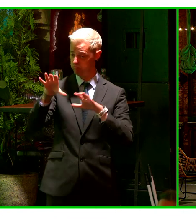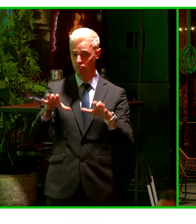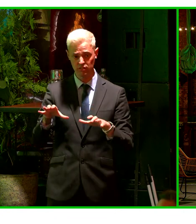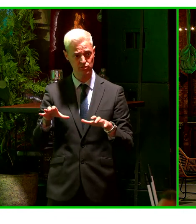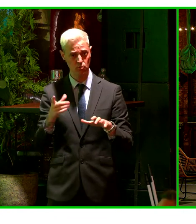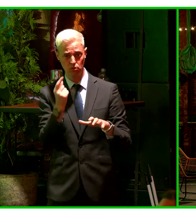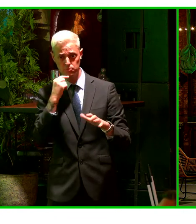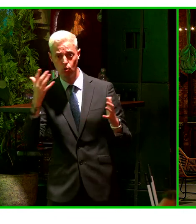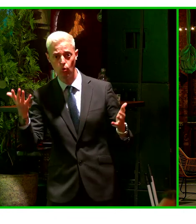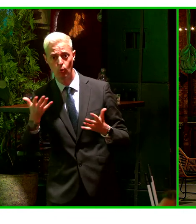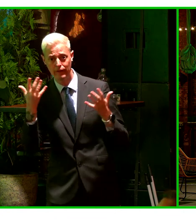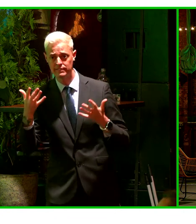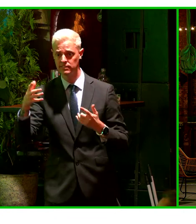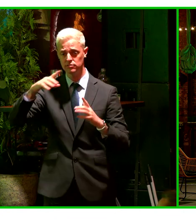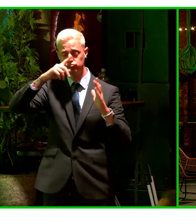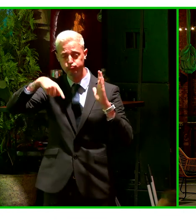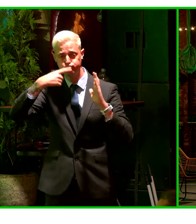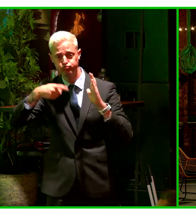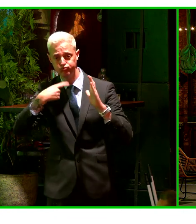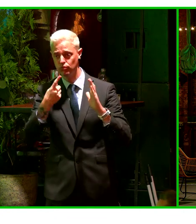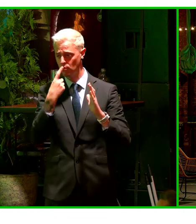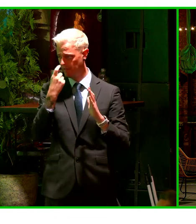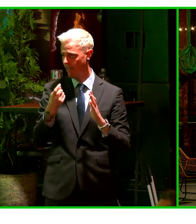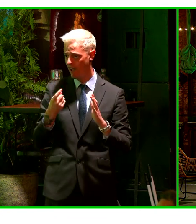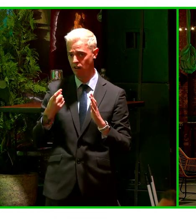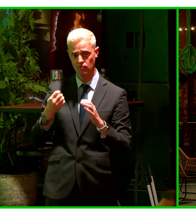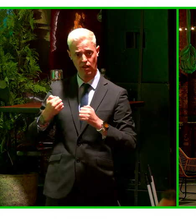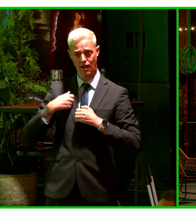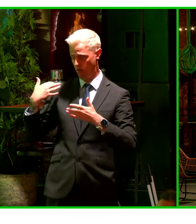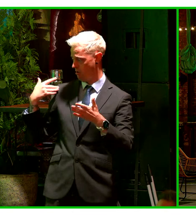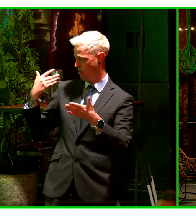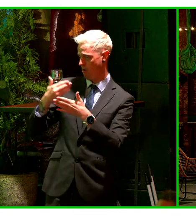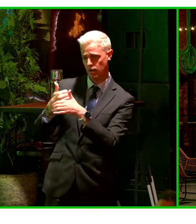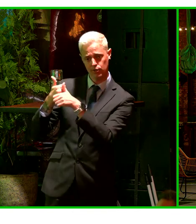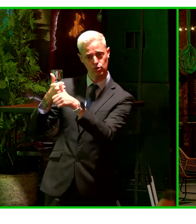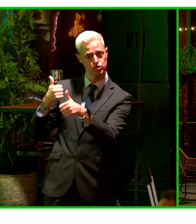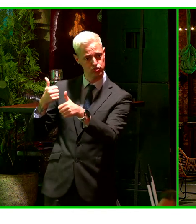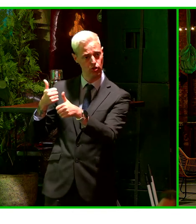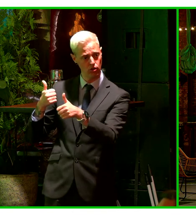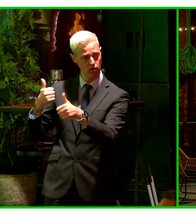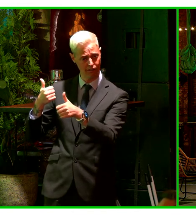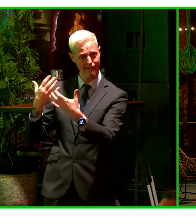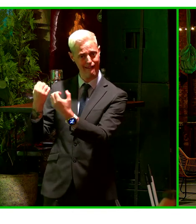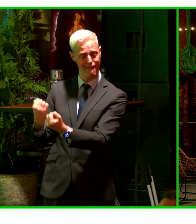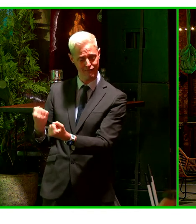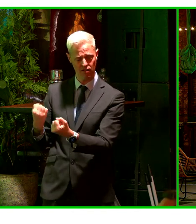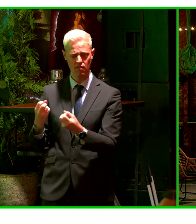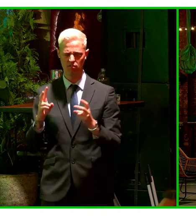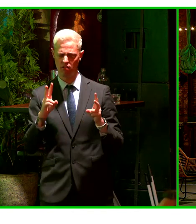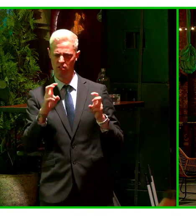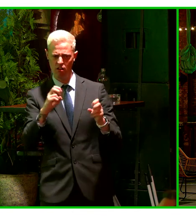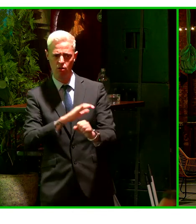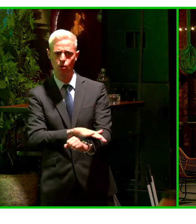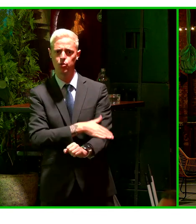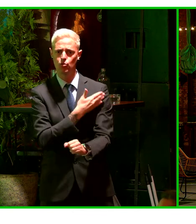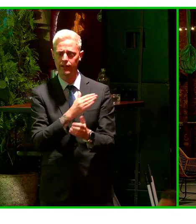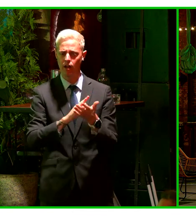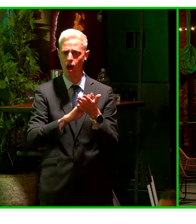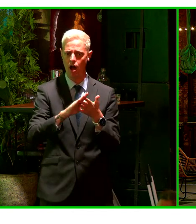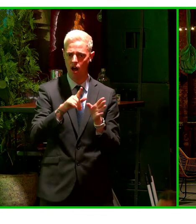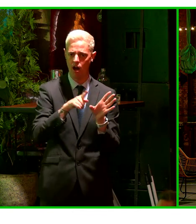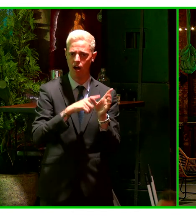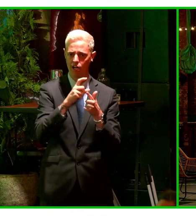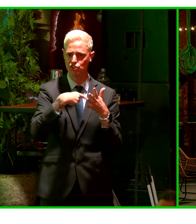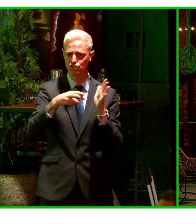wind as well. We've got that industrial heritage. You'll hear about a green hydrogen cluster in Trafford today. You know,